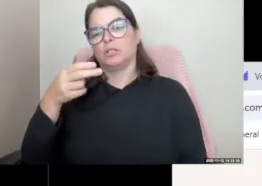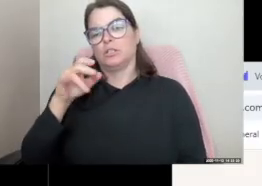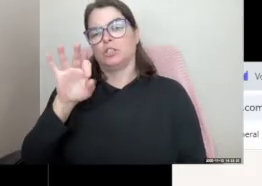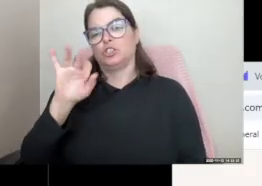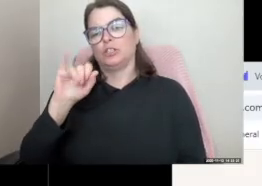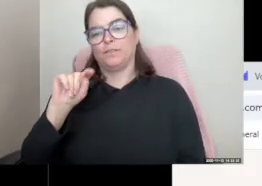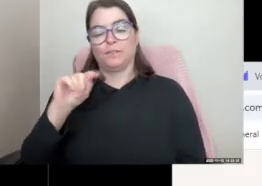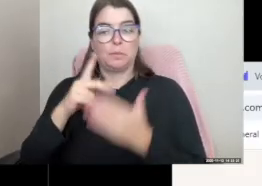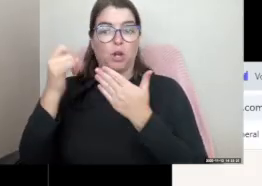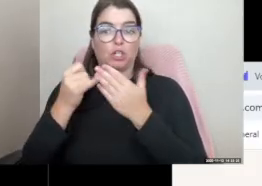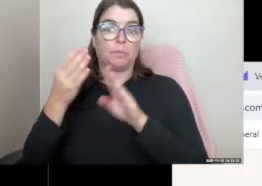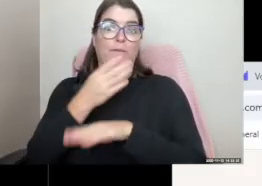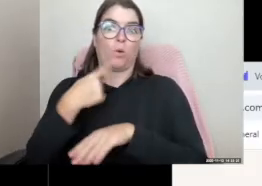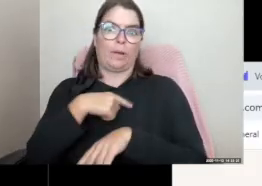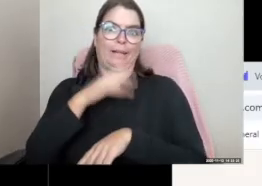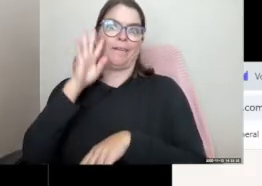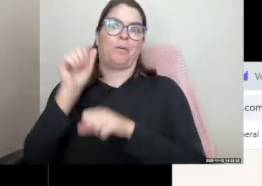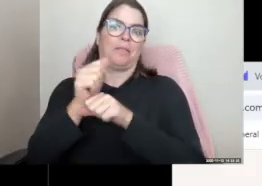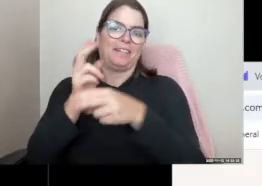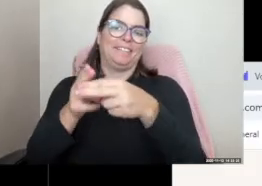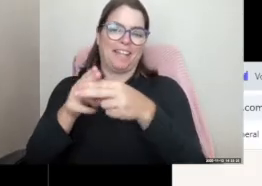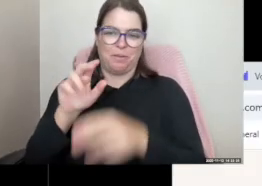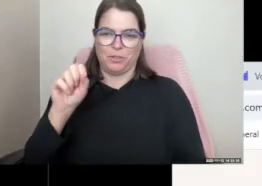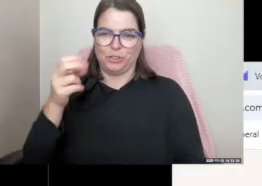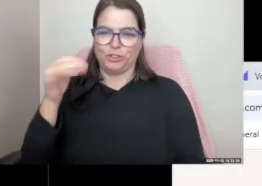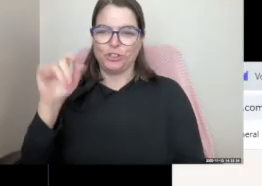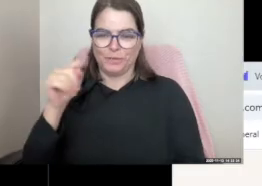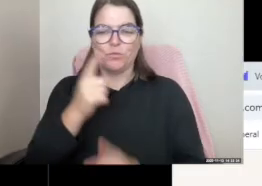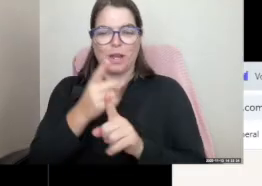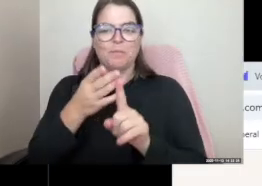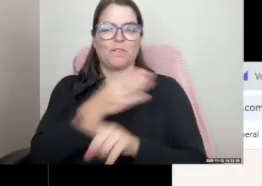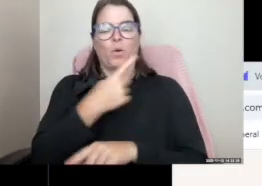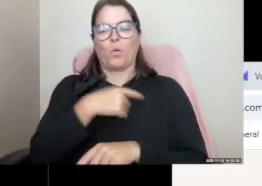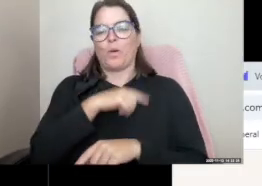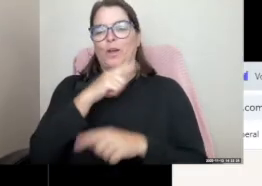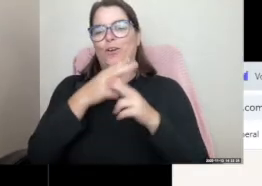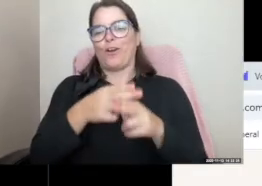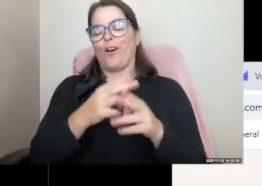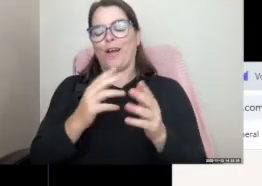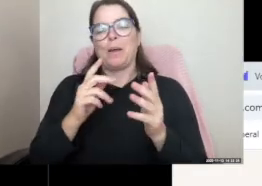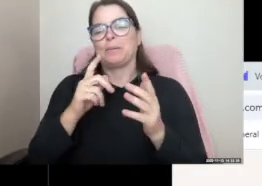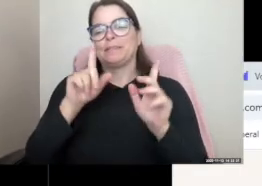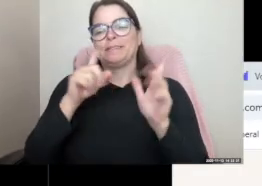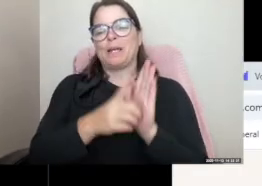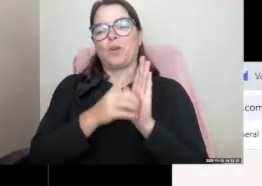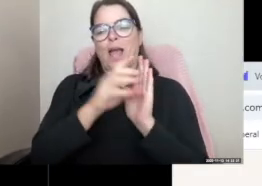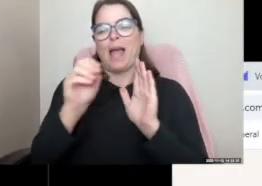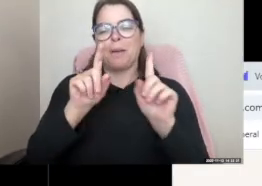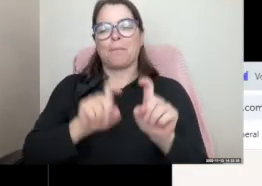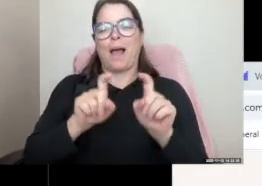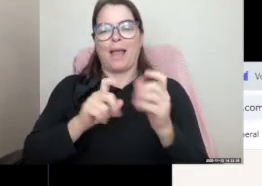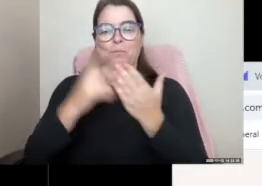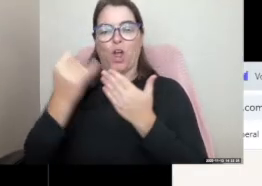think, inspirational to a lot of folks in what we can do in California. And I think back to some of the